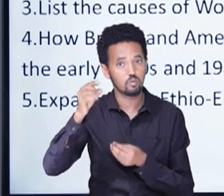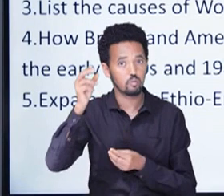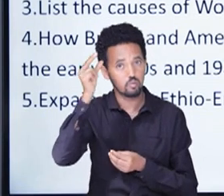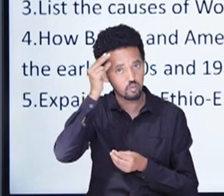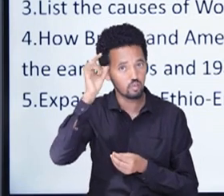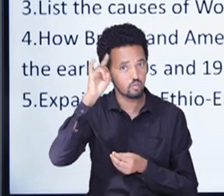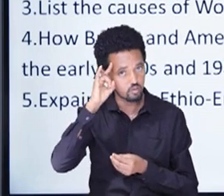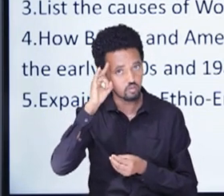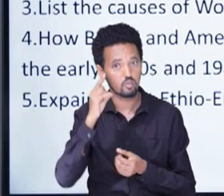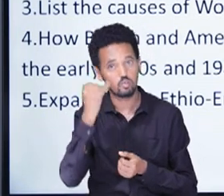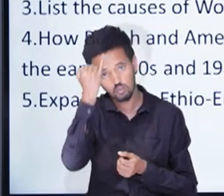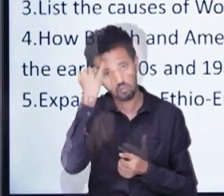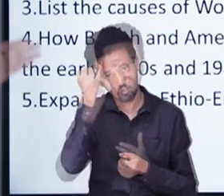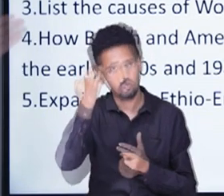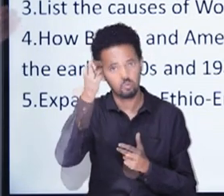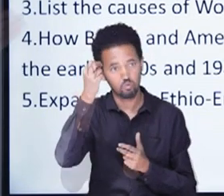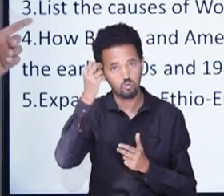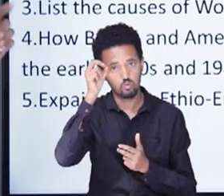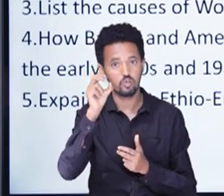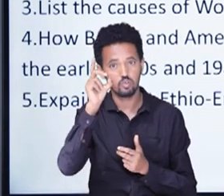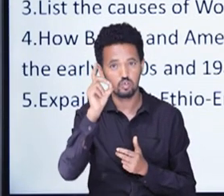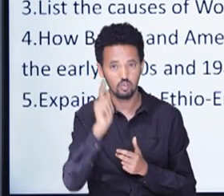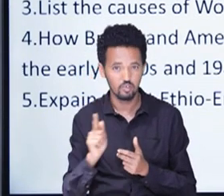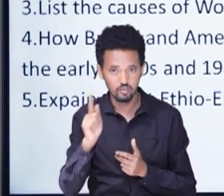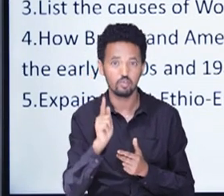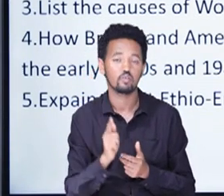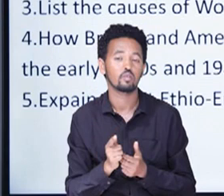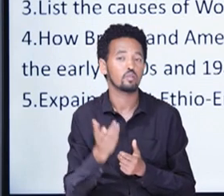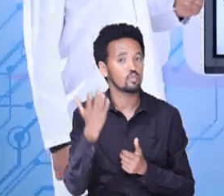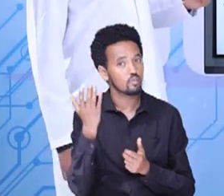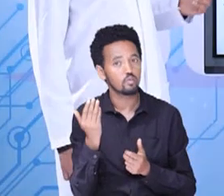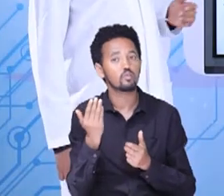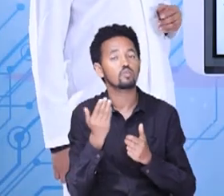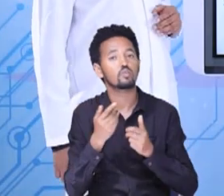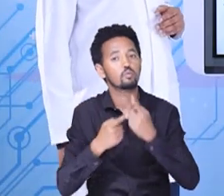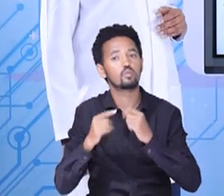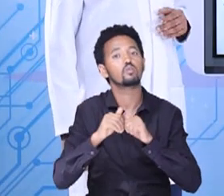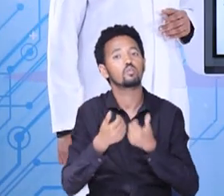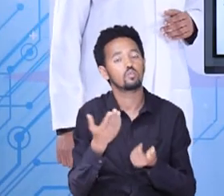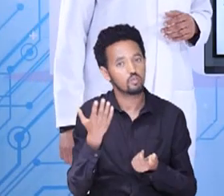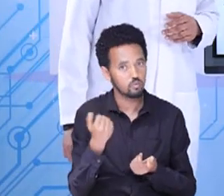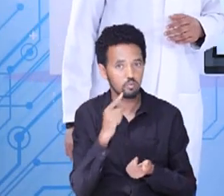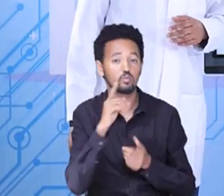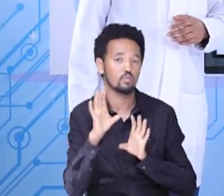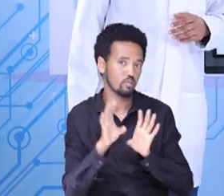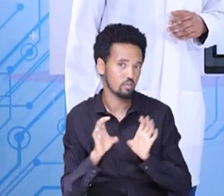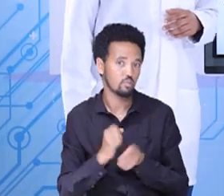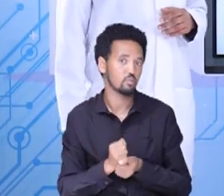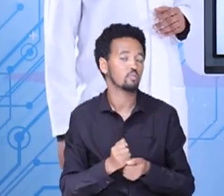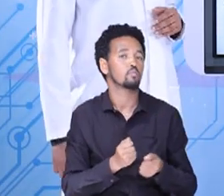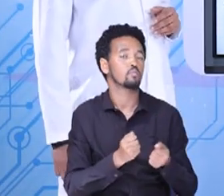during the time of Italian occupation. Third, list the cause of Wayane rebellion. Fourth one, how British and American